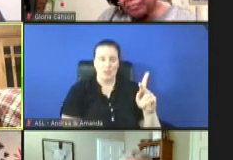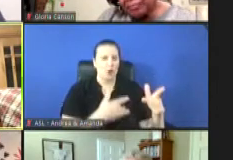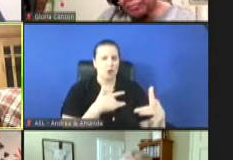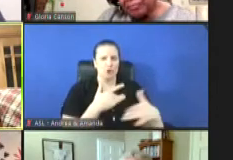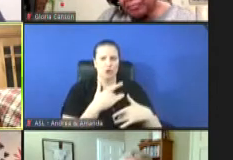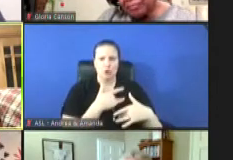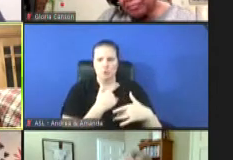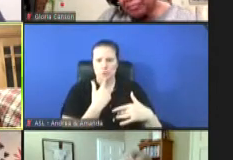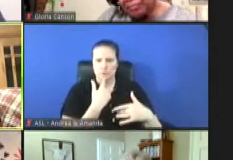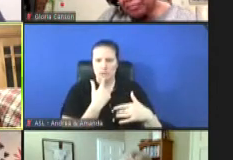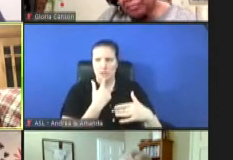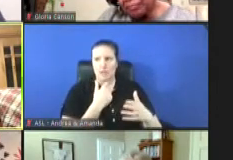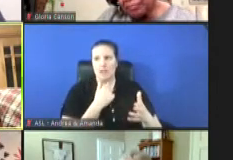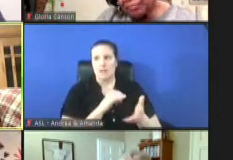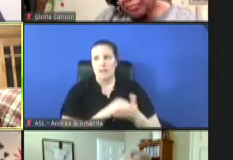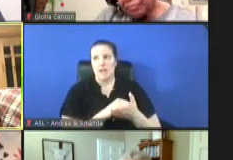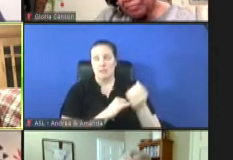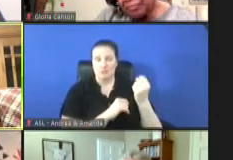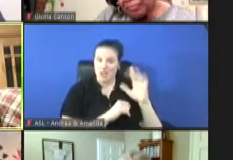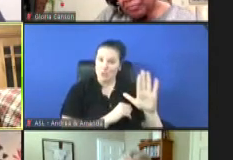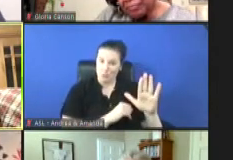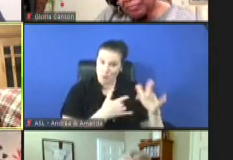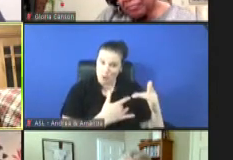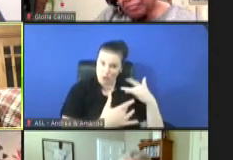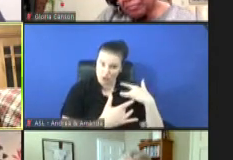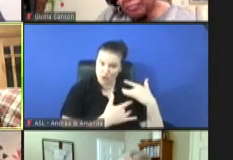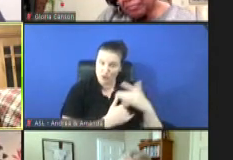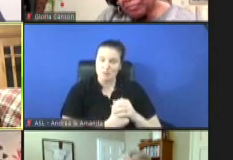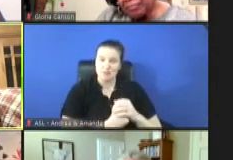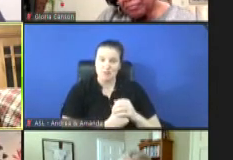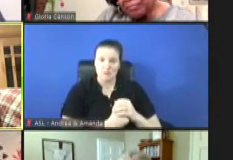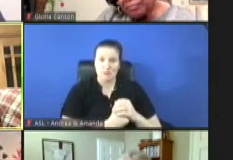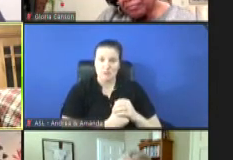and understand that concern that